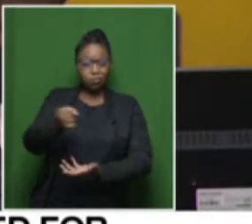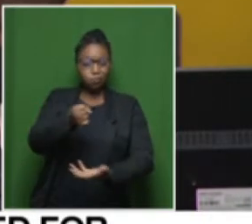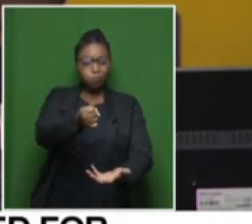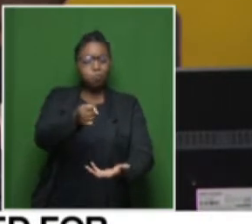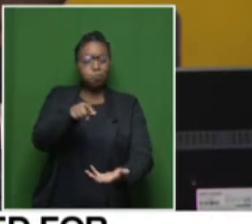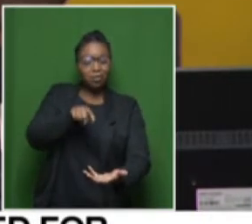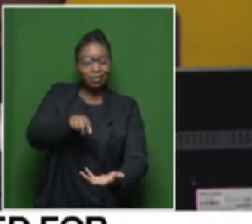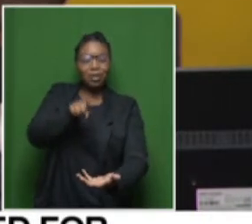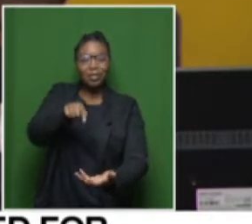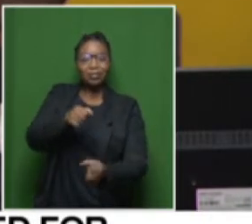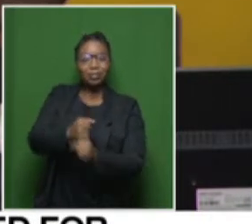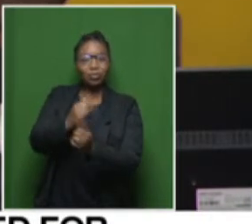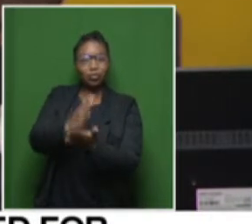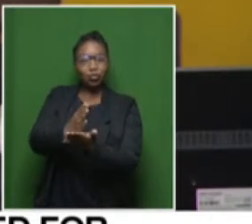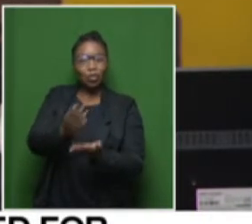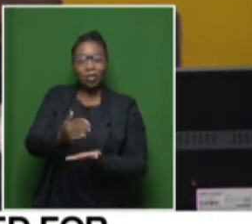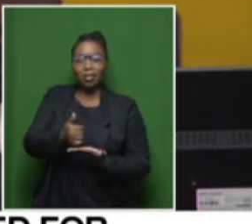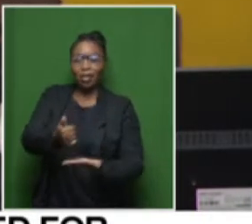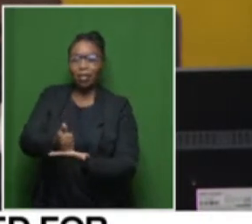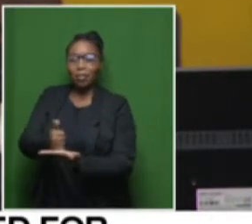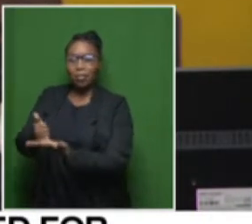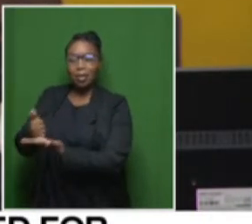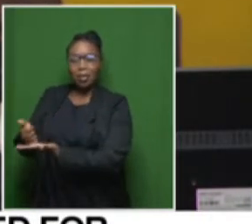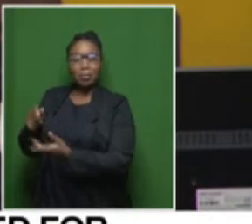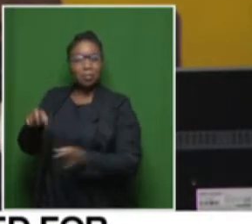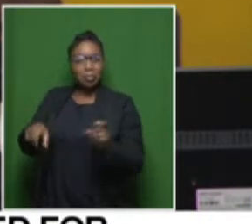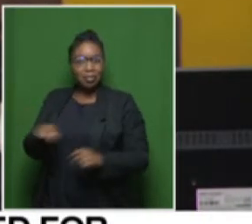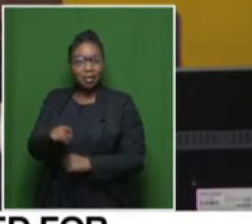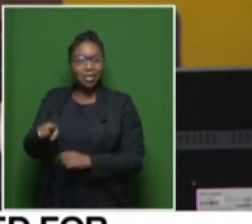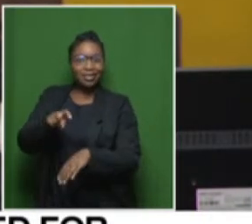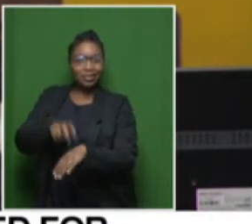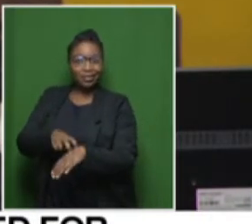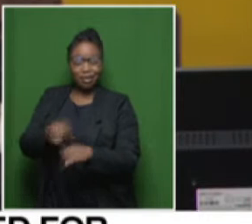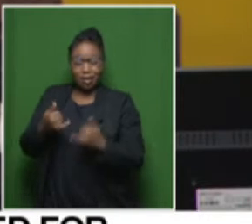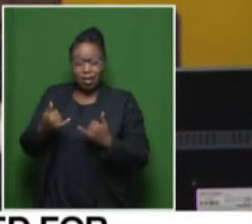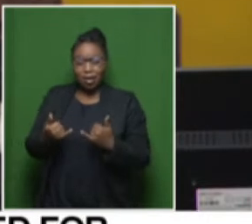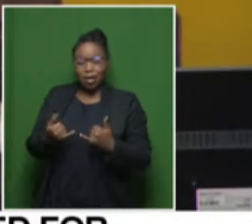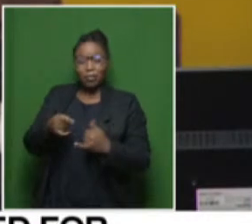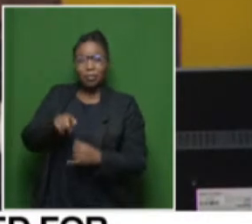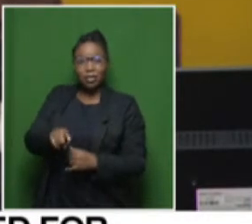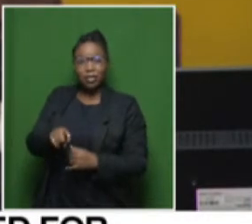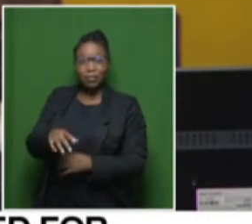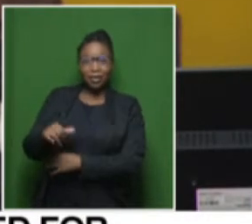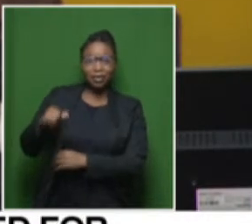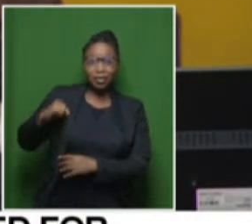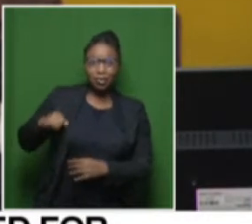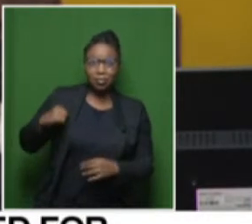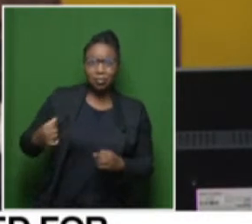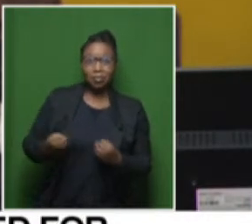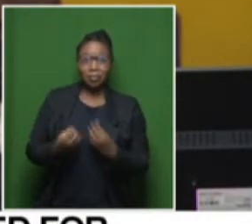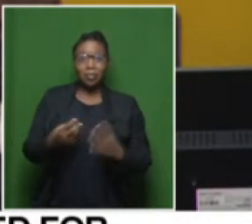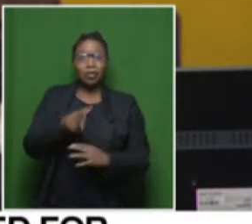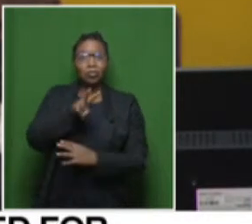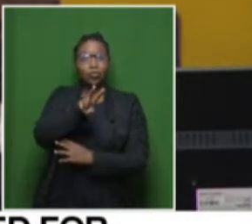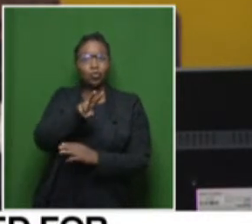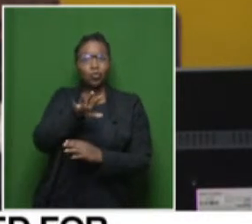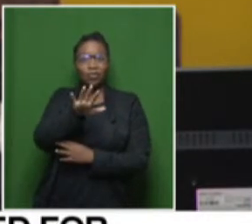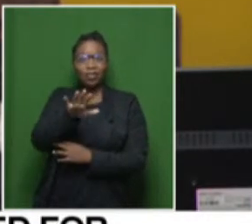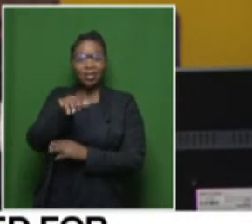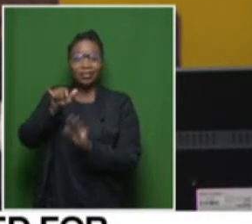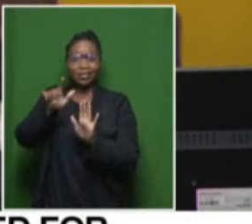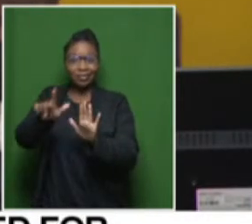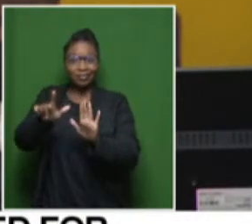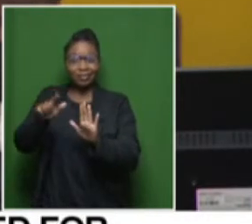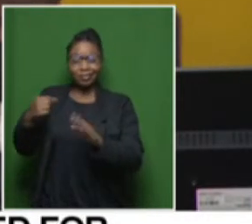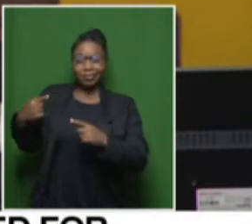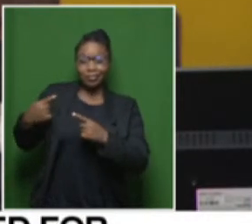Currently, 175 out of the 257 municipalities are in financial distress. We stand ready to work with